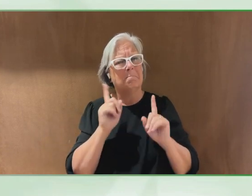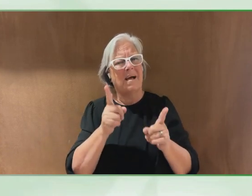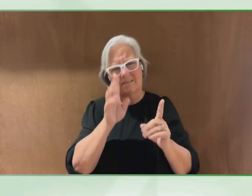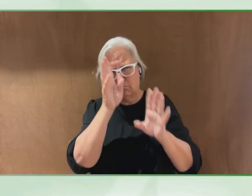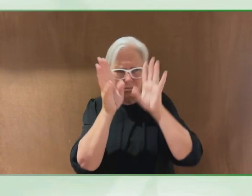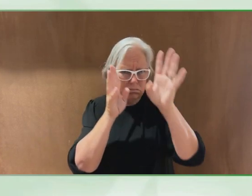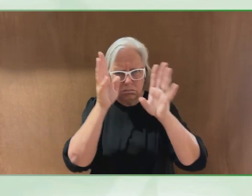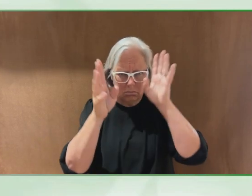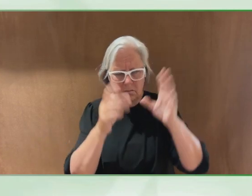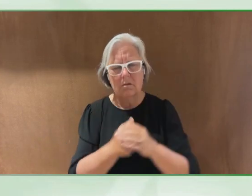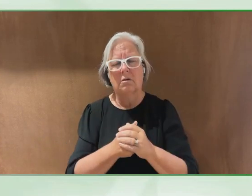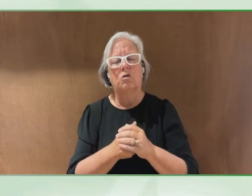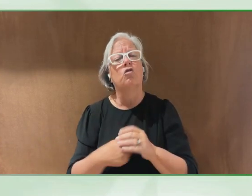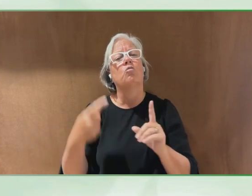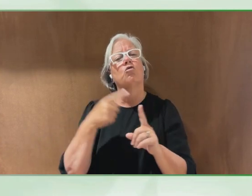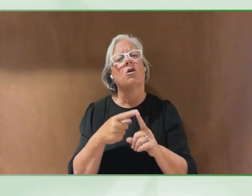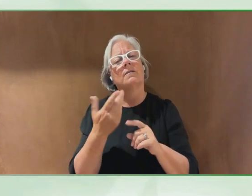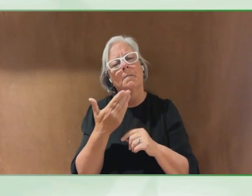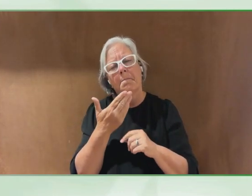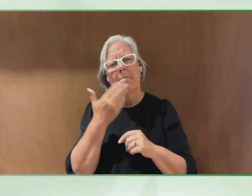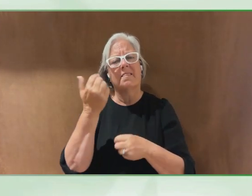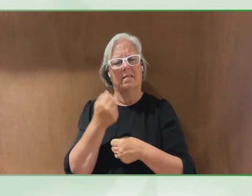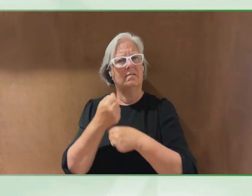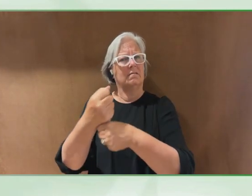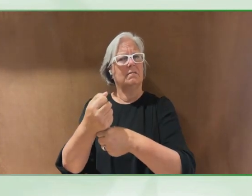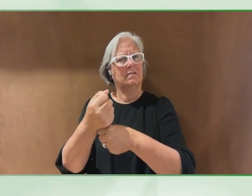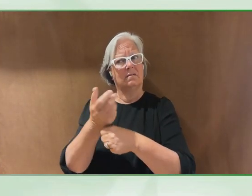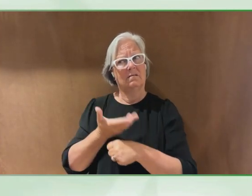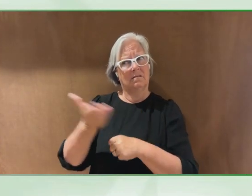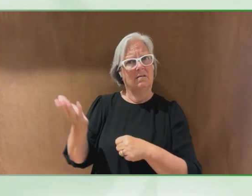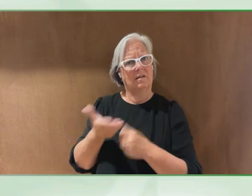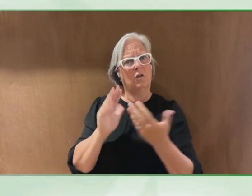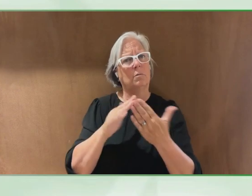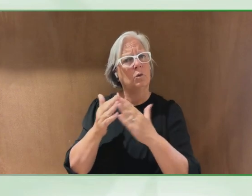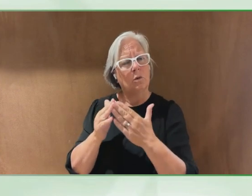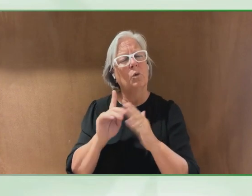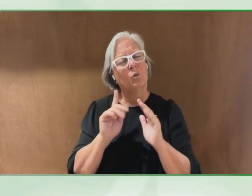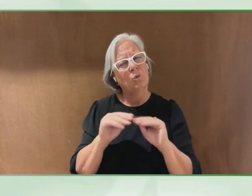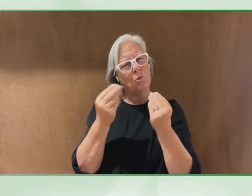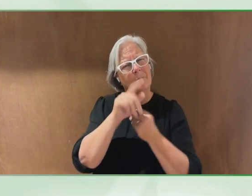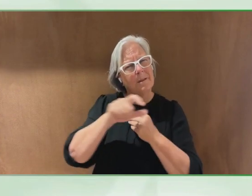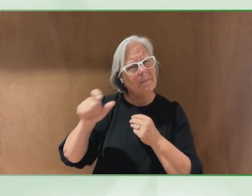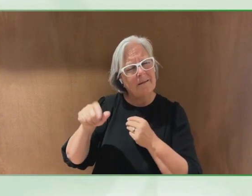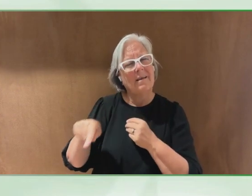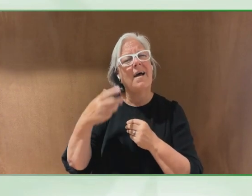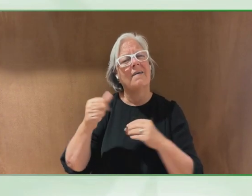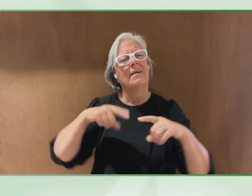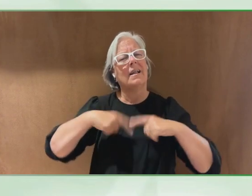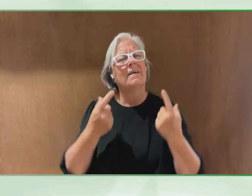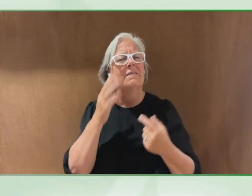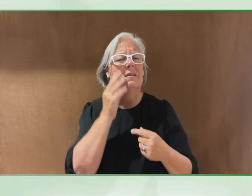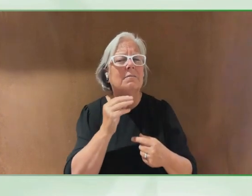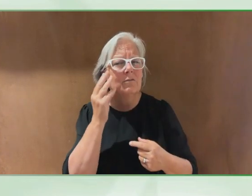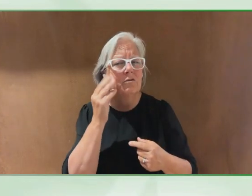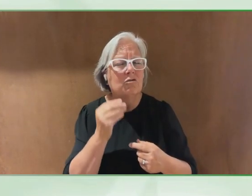representation. Representation in knowledge is critical, and I think young people, through their lived experiences of global challenges such as climate